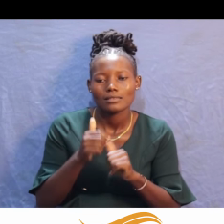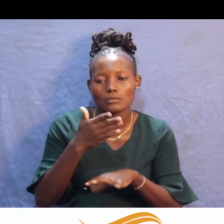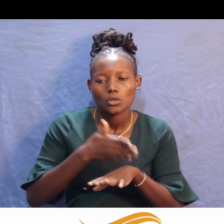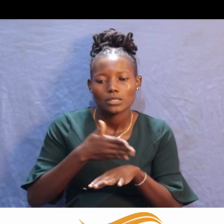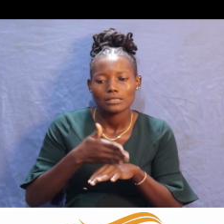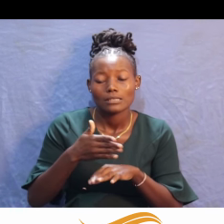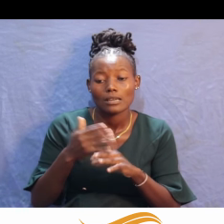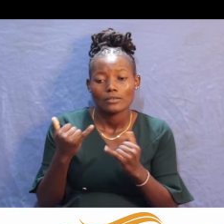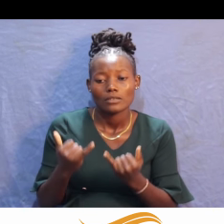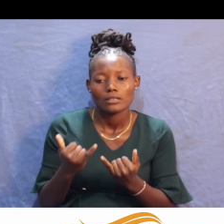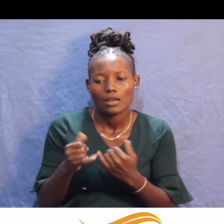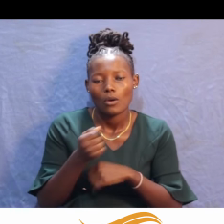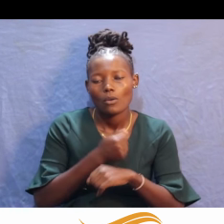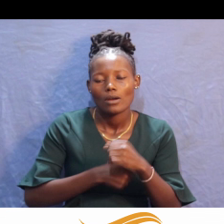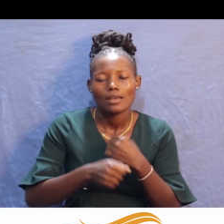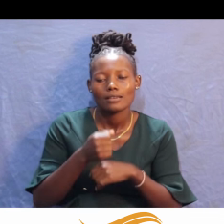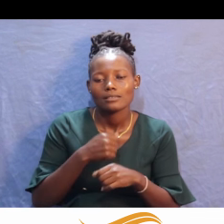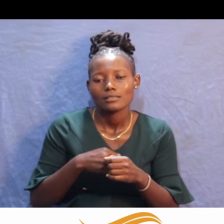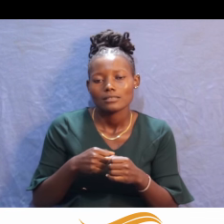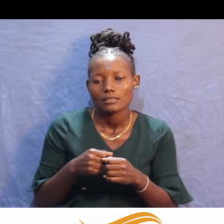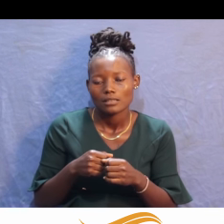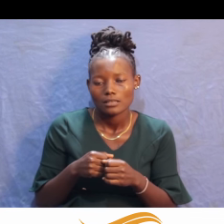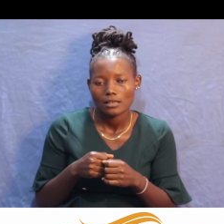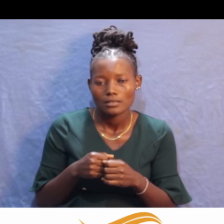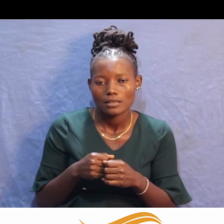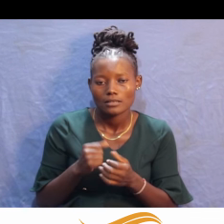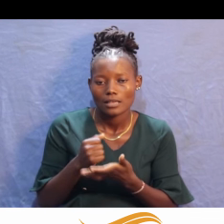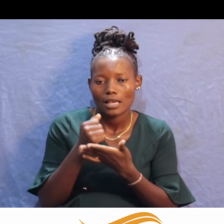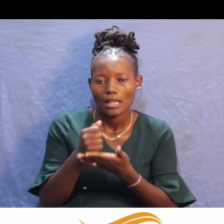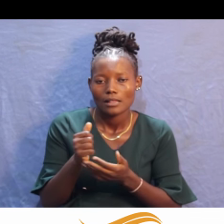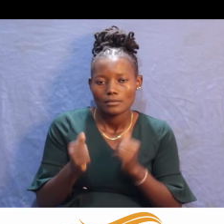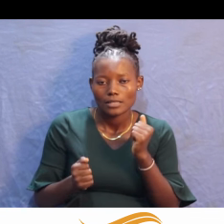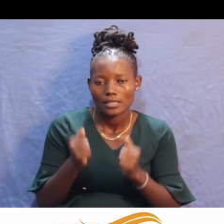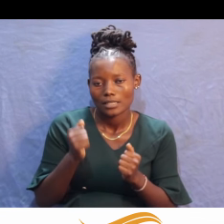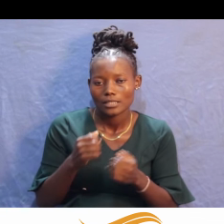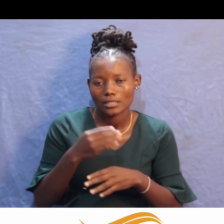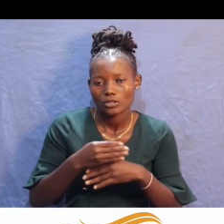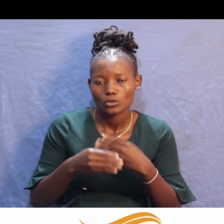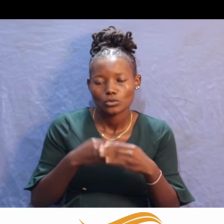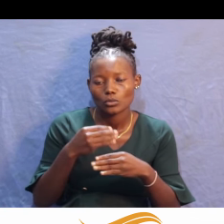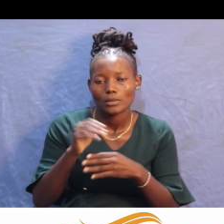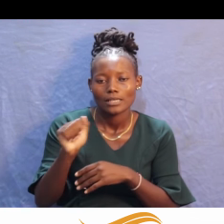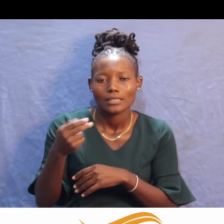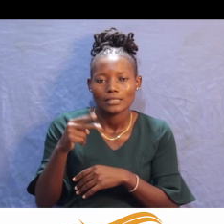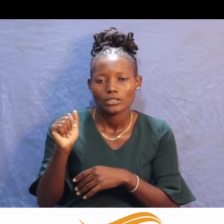So exercise lends the athlete the ability to recover faster if they're in shape.